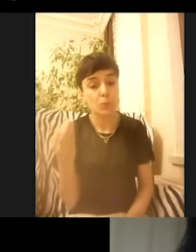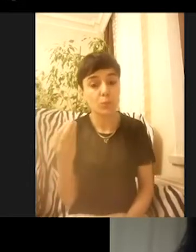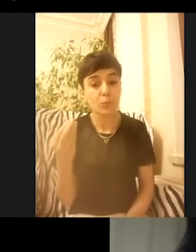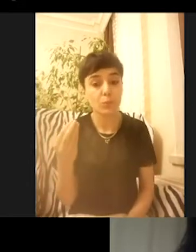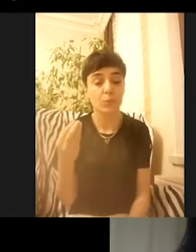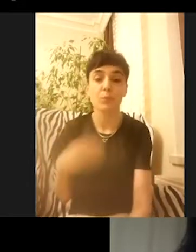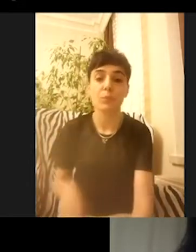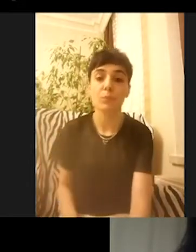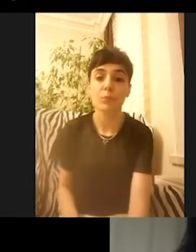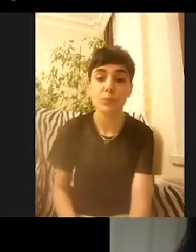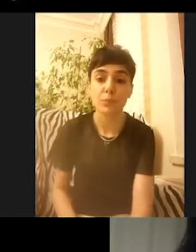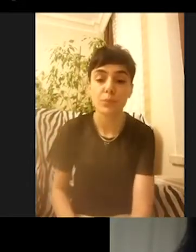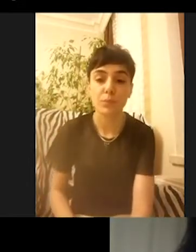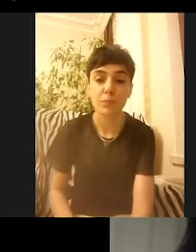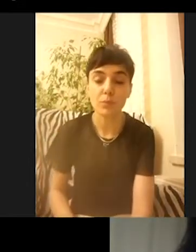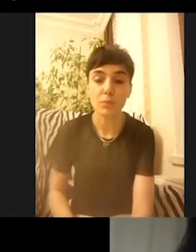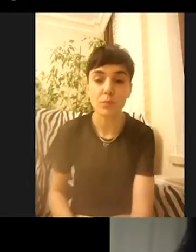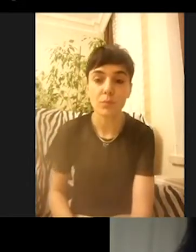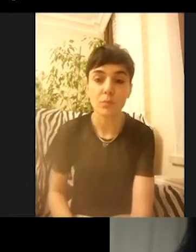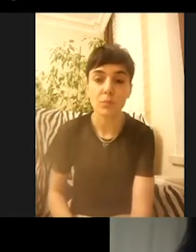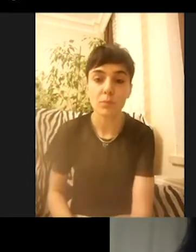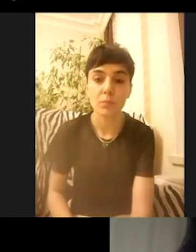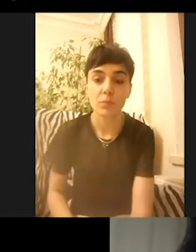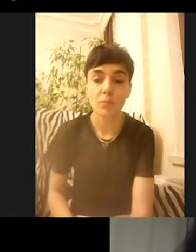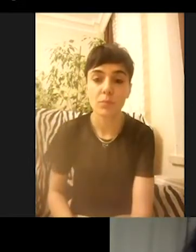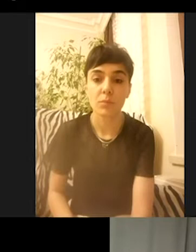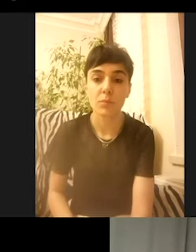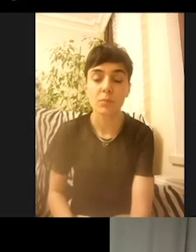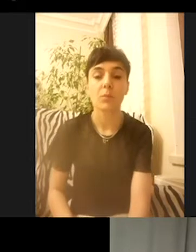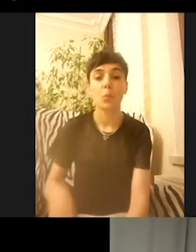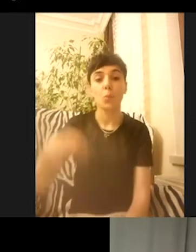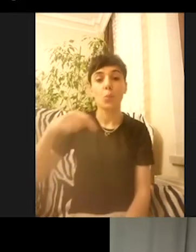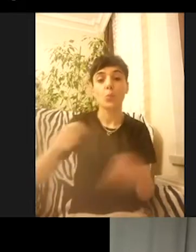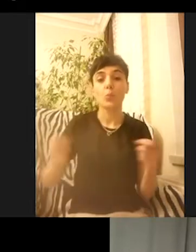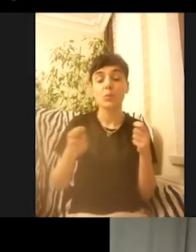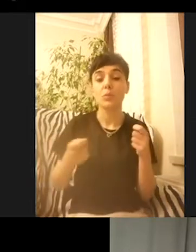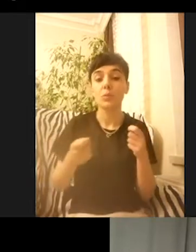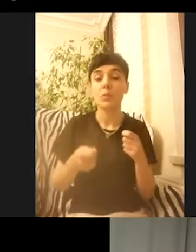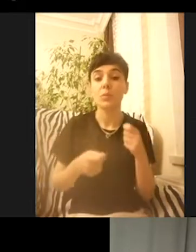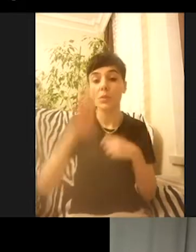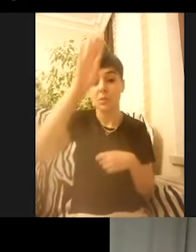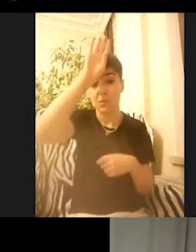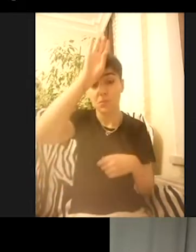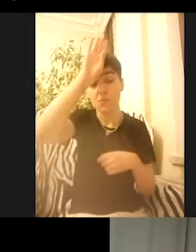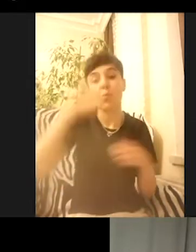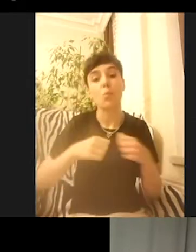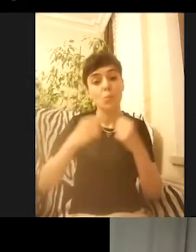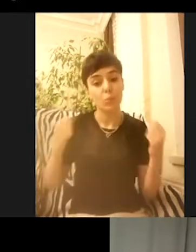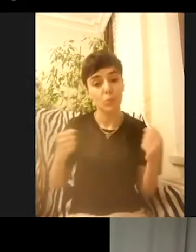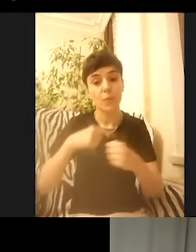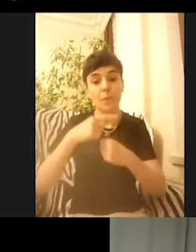and your work as an organizer with Istanbul Pride? What would you want to share about the work with Istanbul Pride?